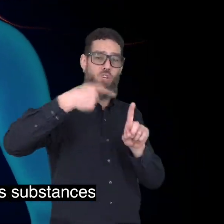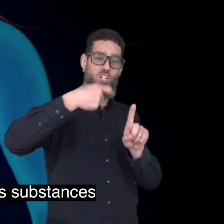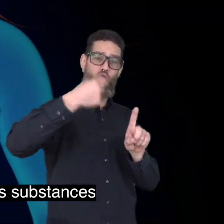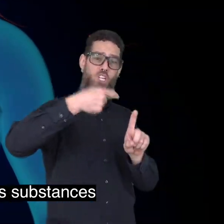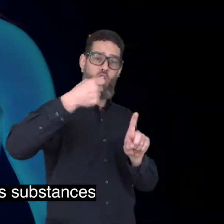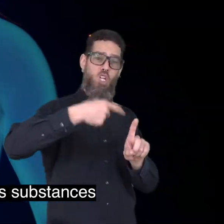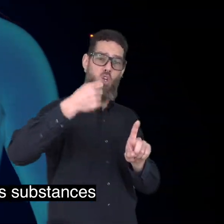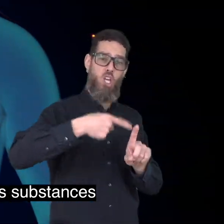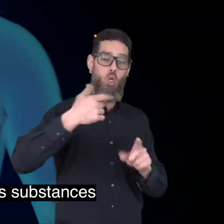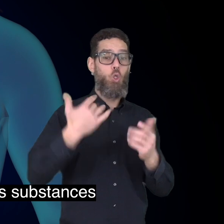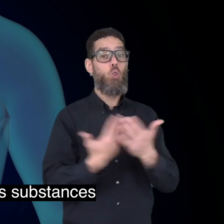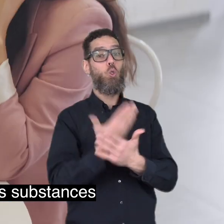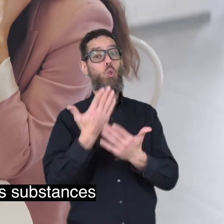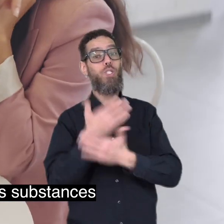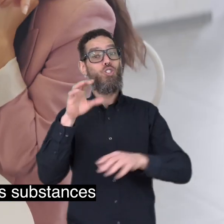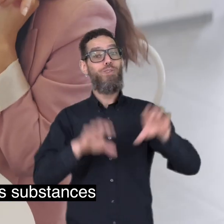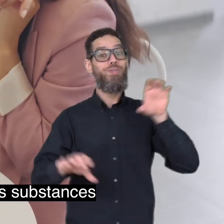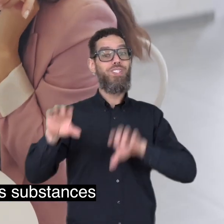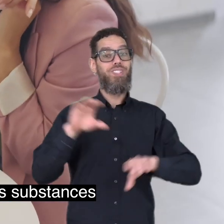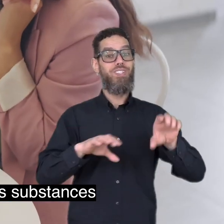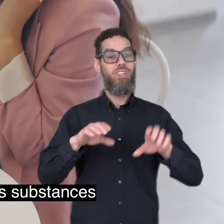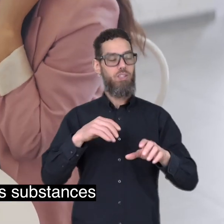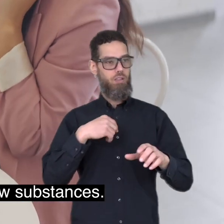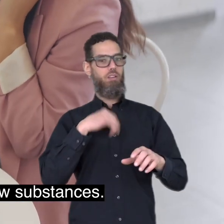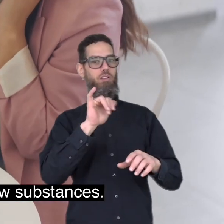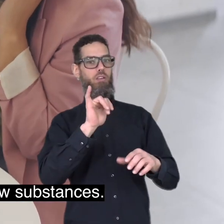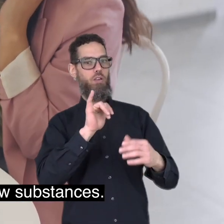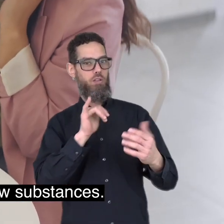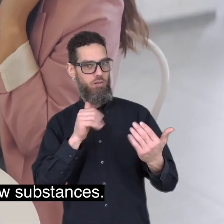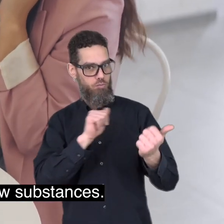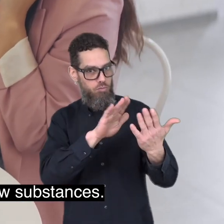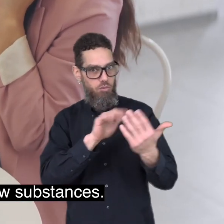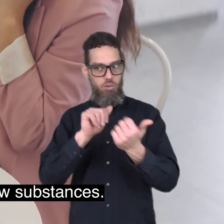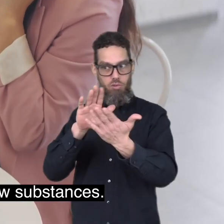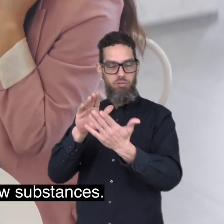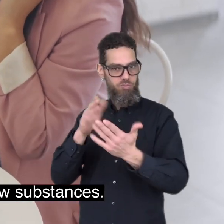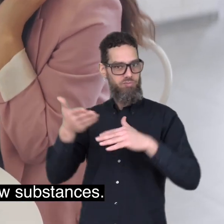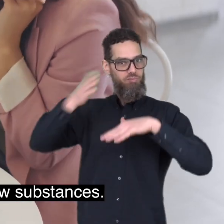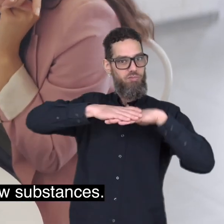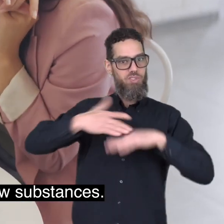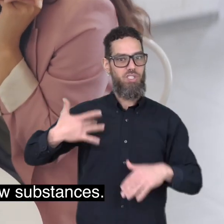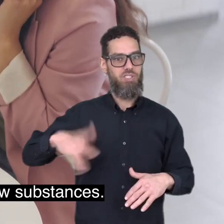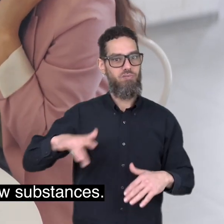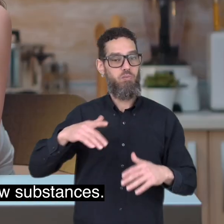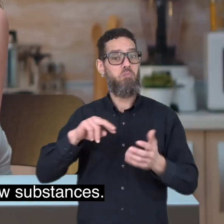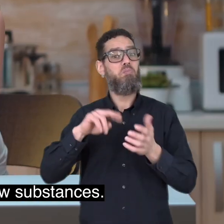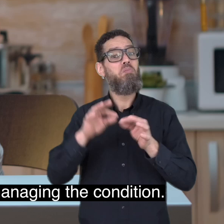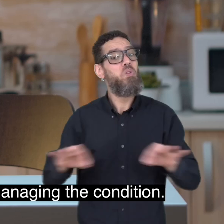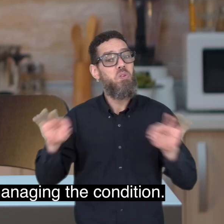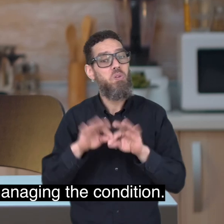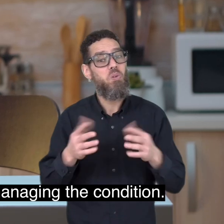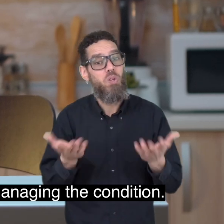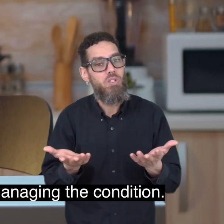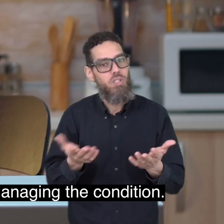sensitivity to additional new substances. Because of this, prevention is extremely important for managing the condition. The